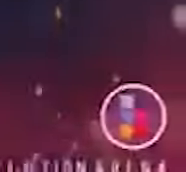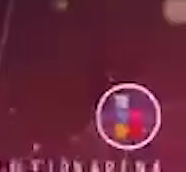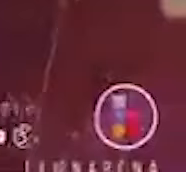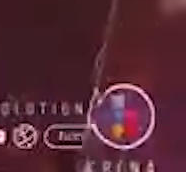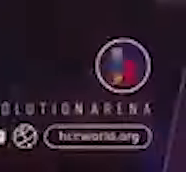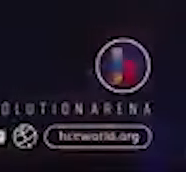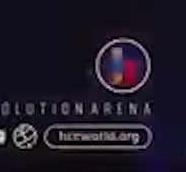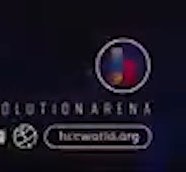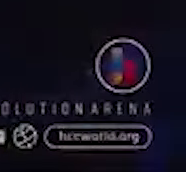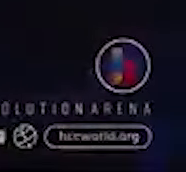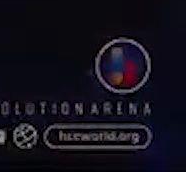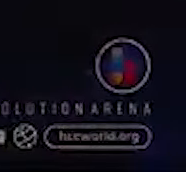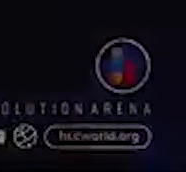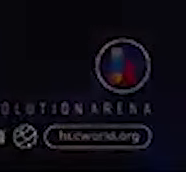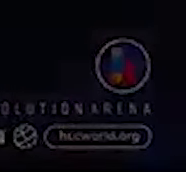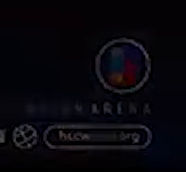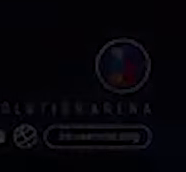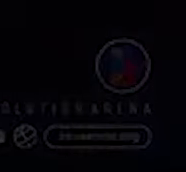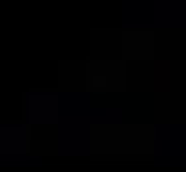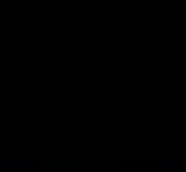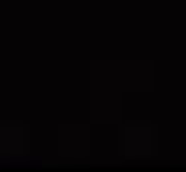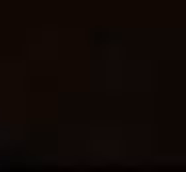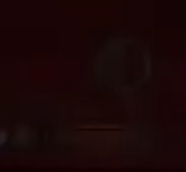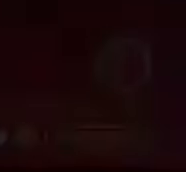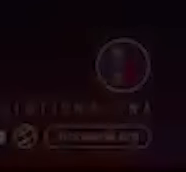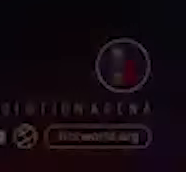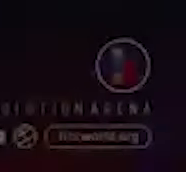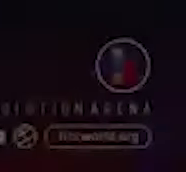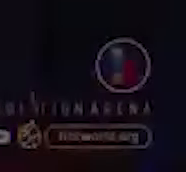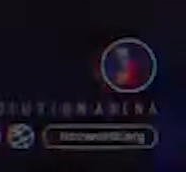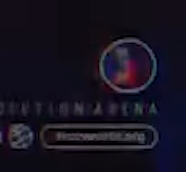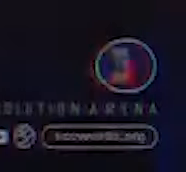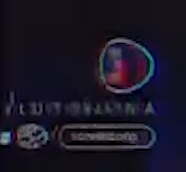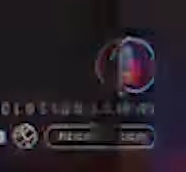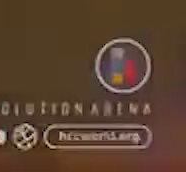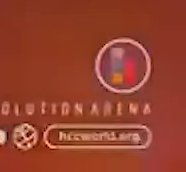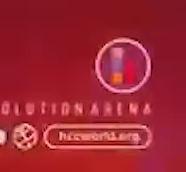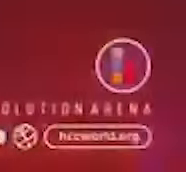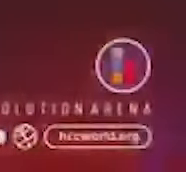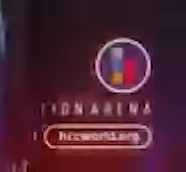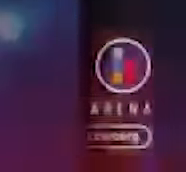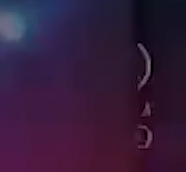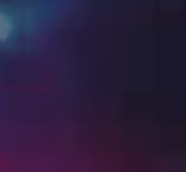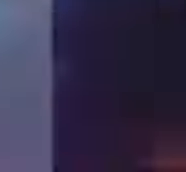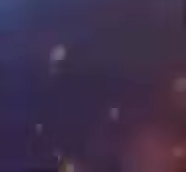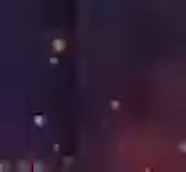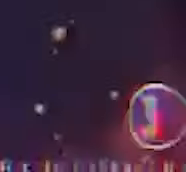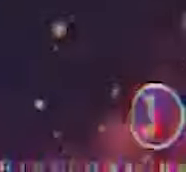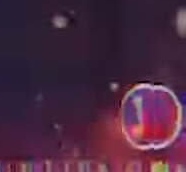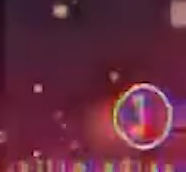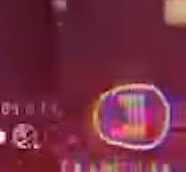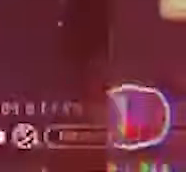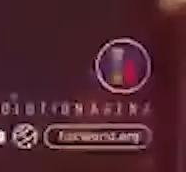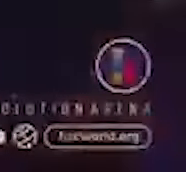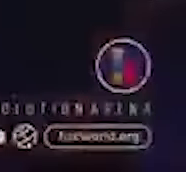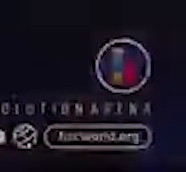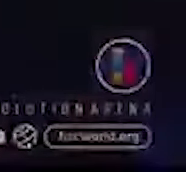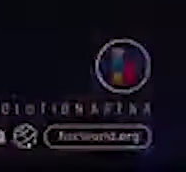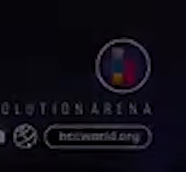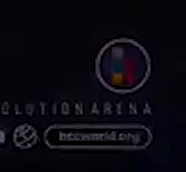it beautifully. Excelling by the blood, the word, the name. Do you understand the spiritual resources that are given to